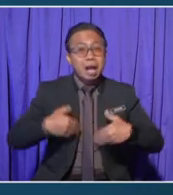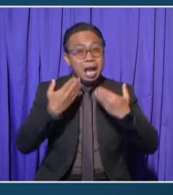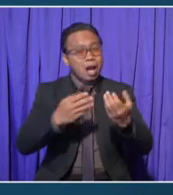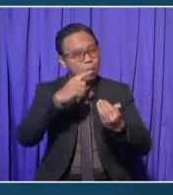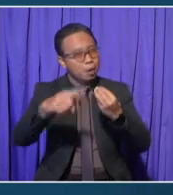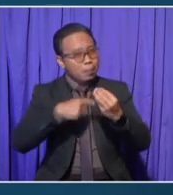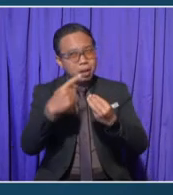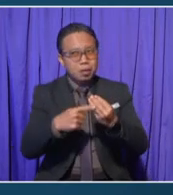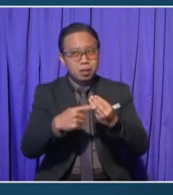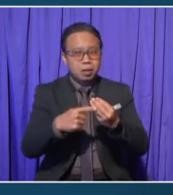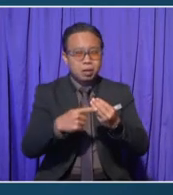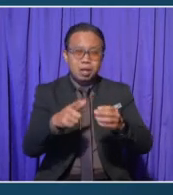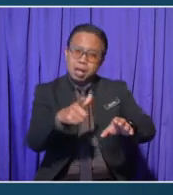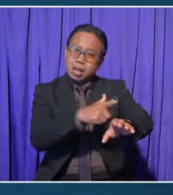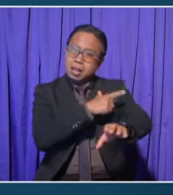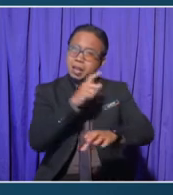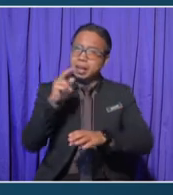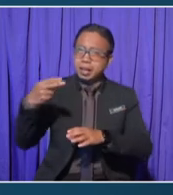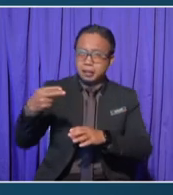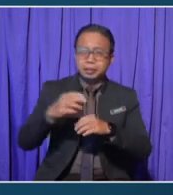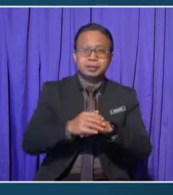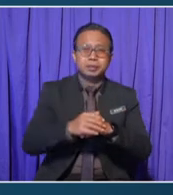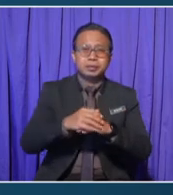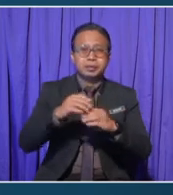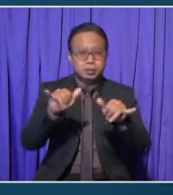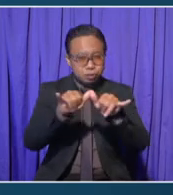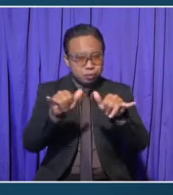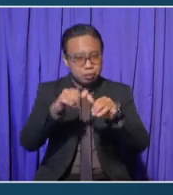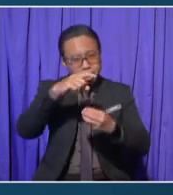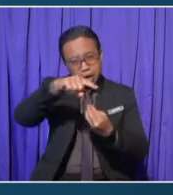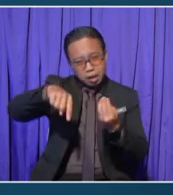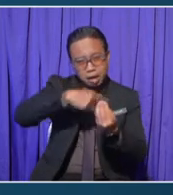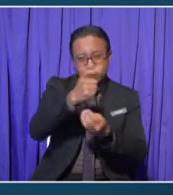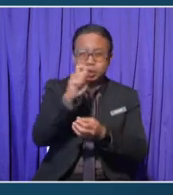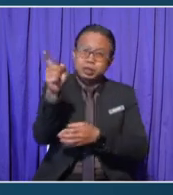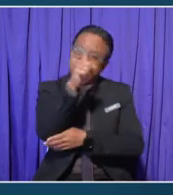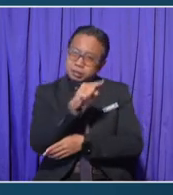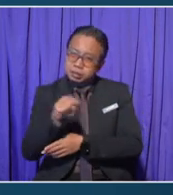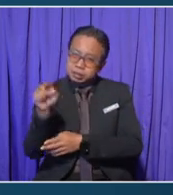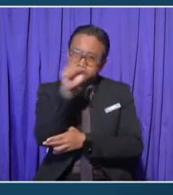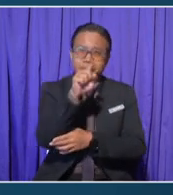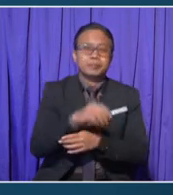How about a length measurement around a circle?